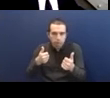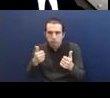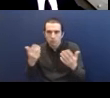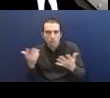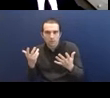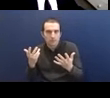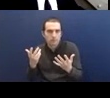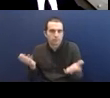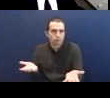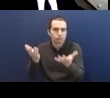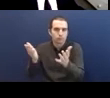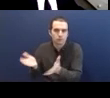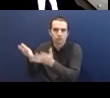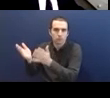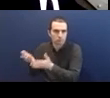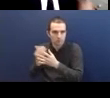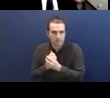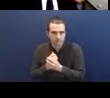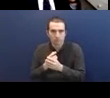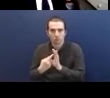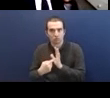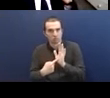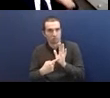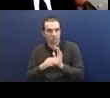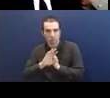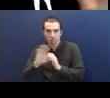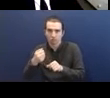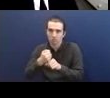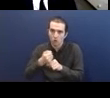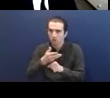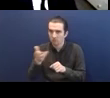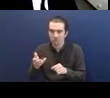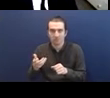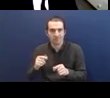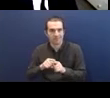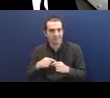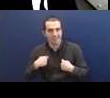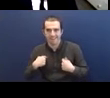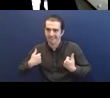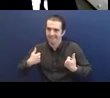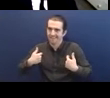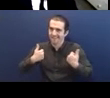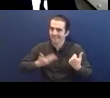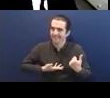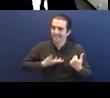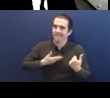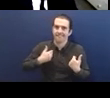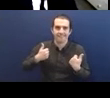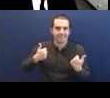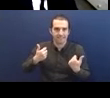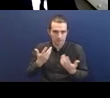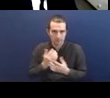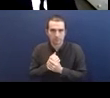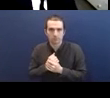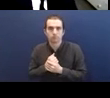I would add to that, if no one said it, the principal, who's the leader of the school, has clearly got a very